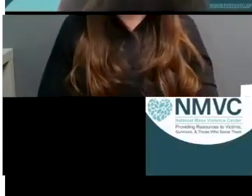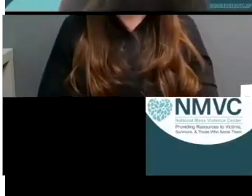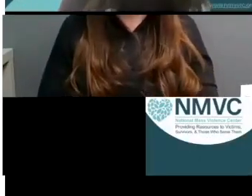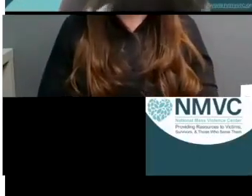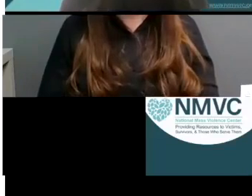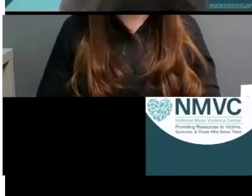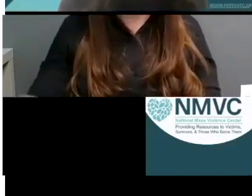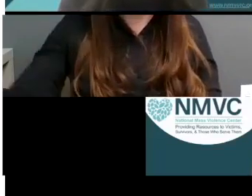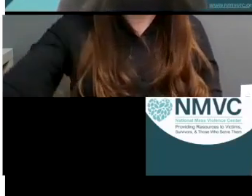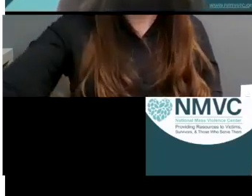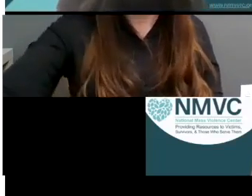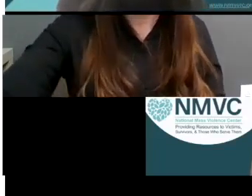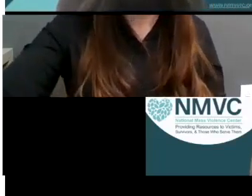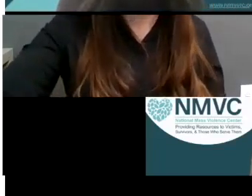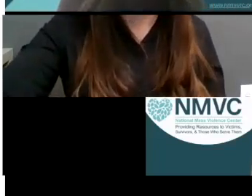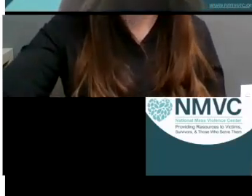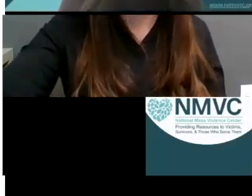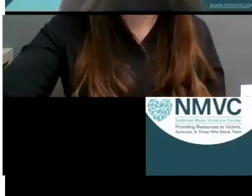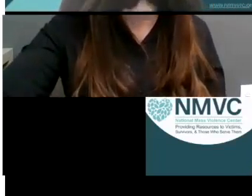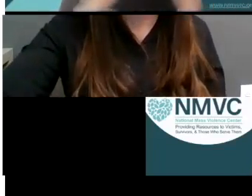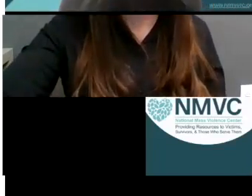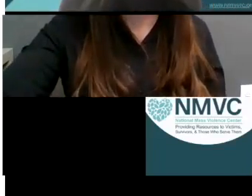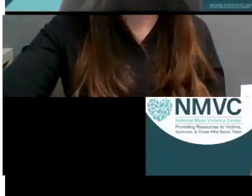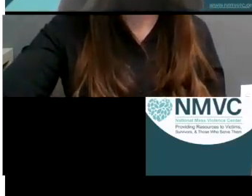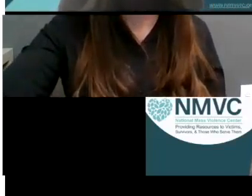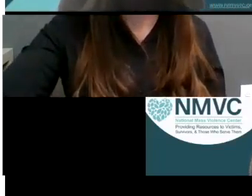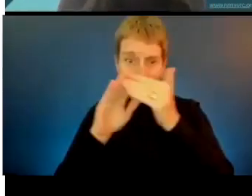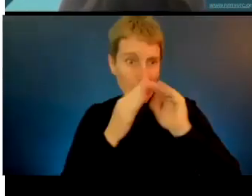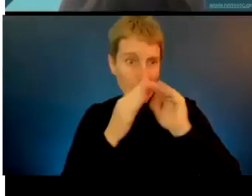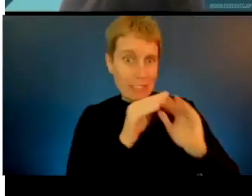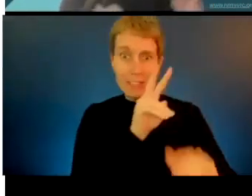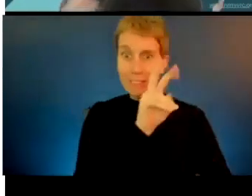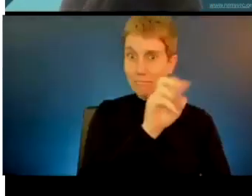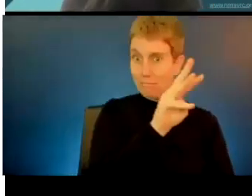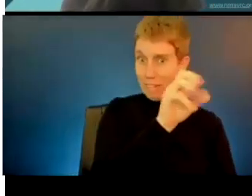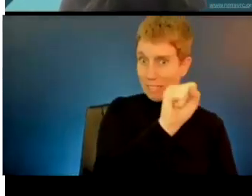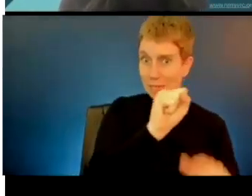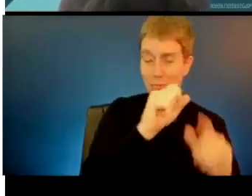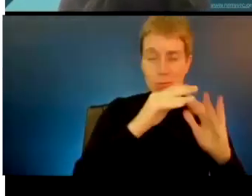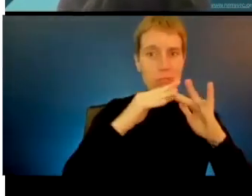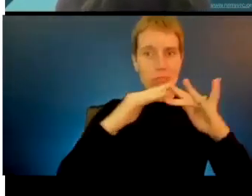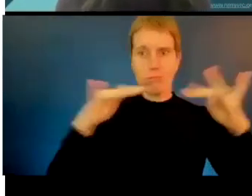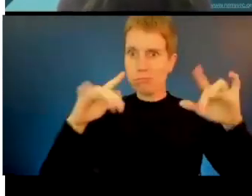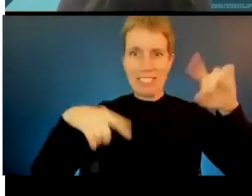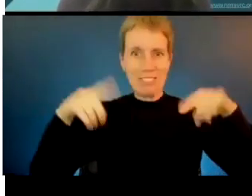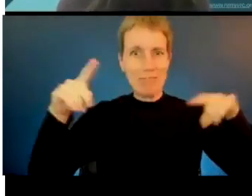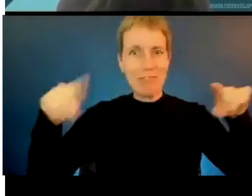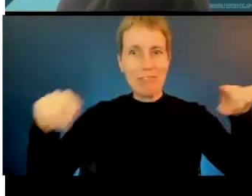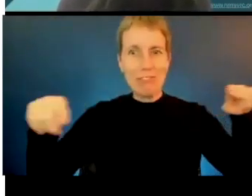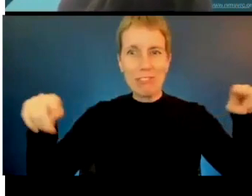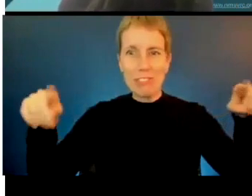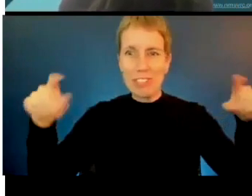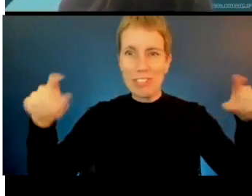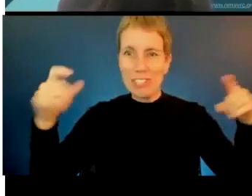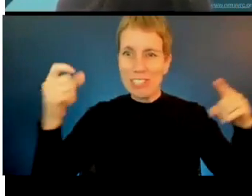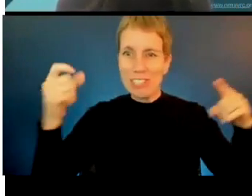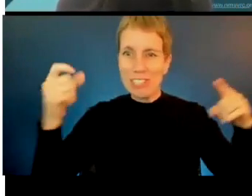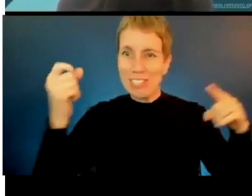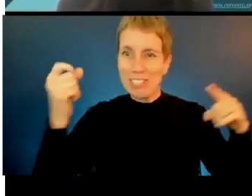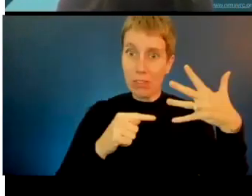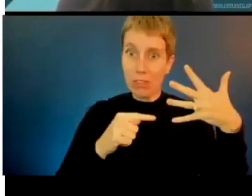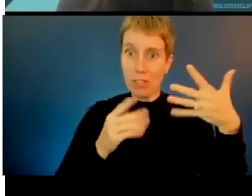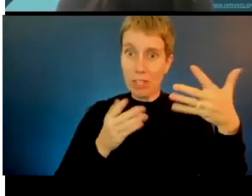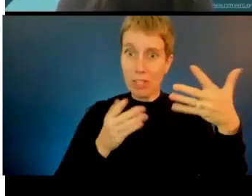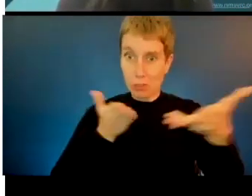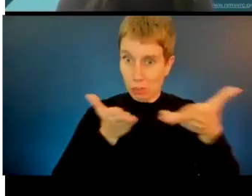victims vary. They need different services. So we mentioned all of these different services, and yes, they are all very helpful, but it's not a one size